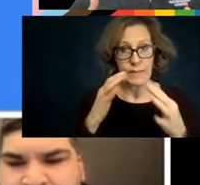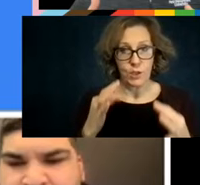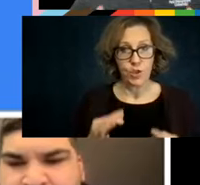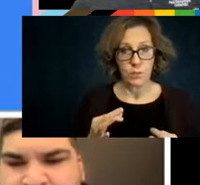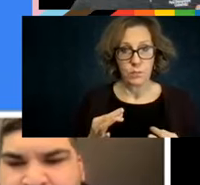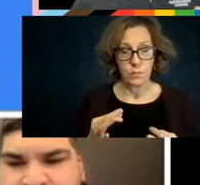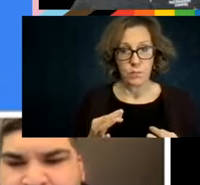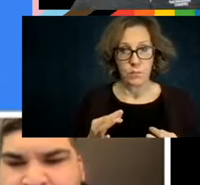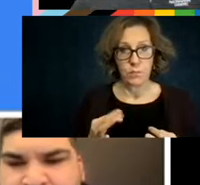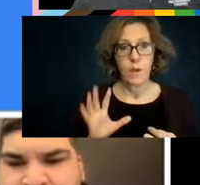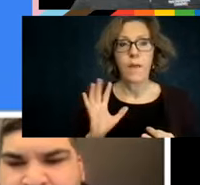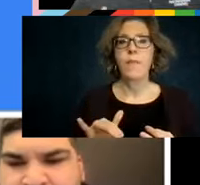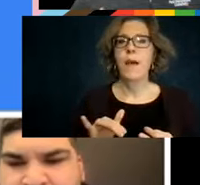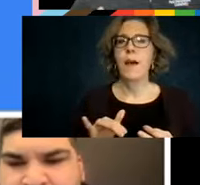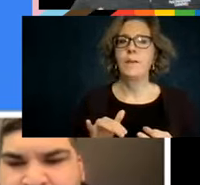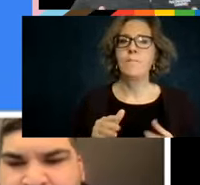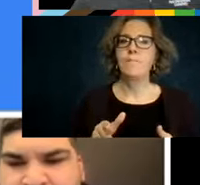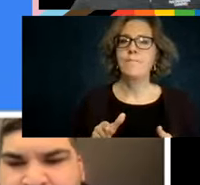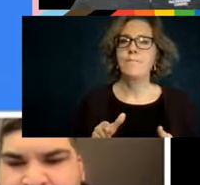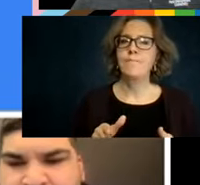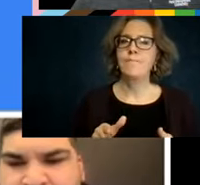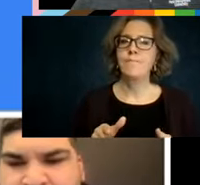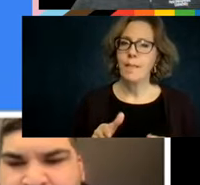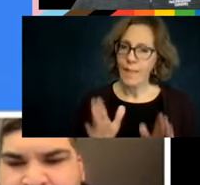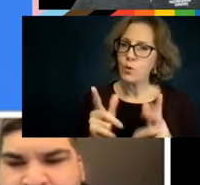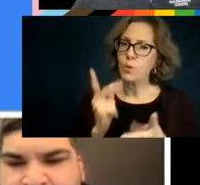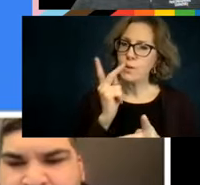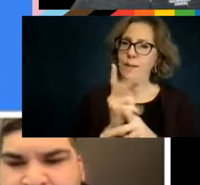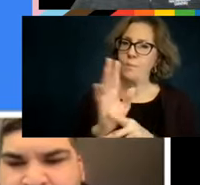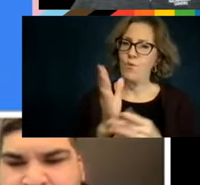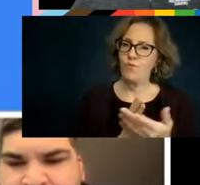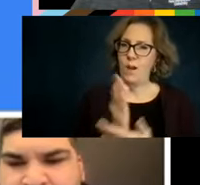from having your rights, keeping your rights as a person,